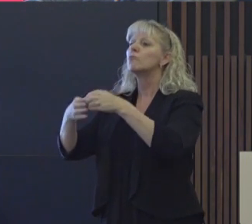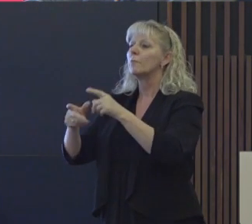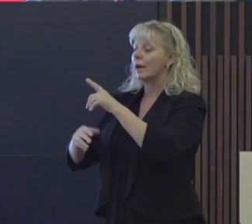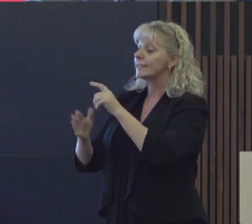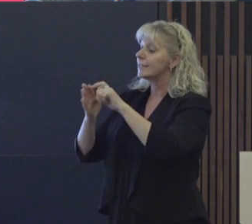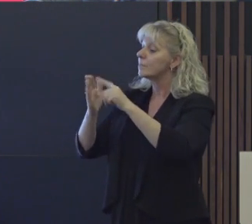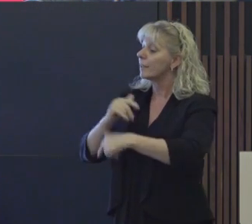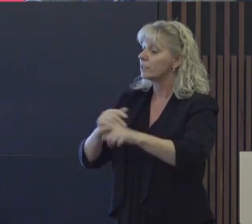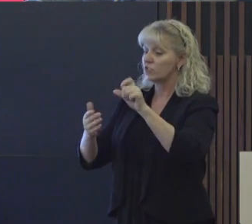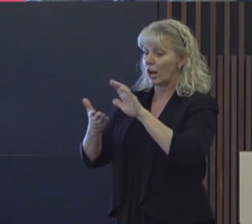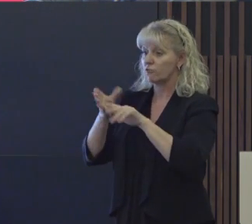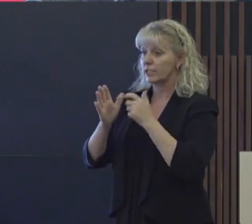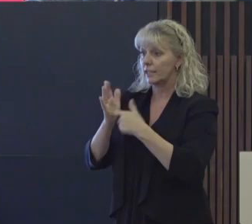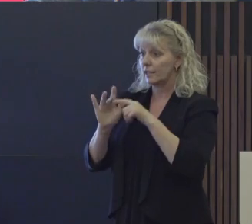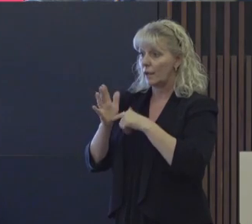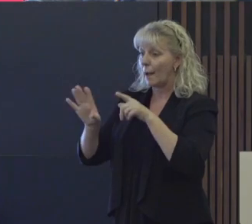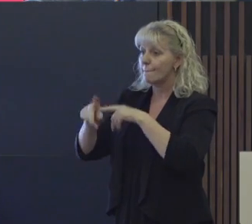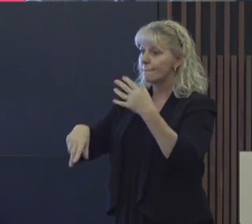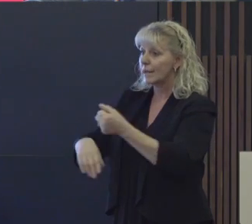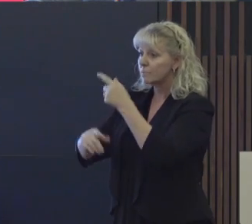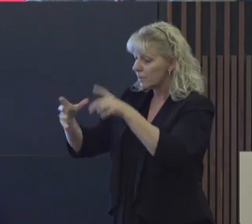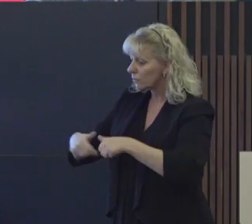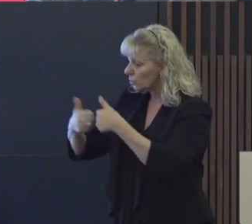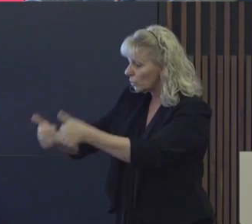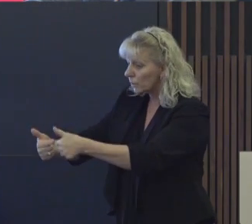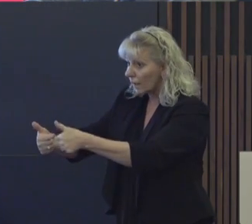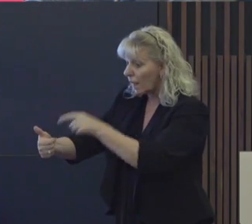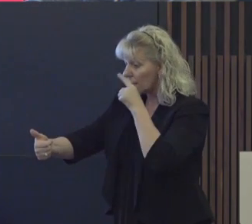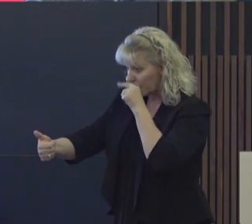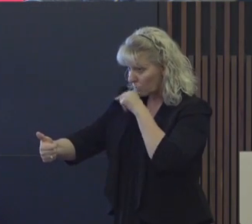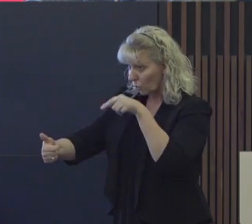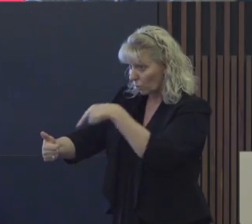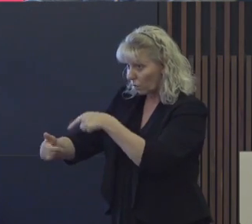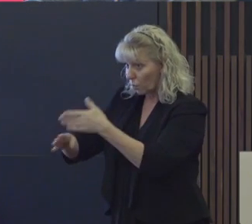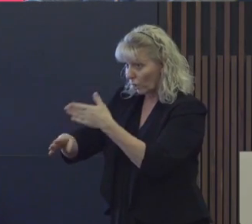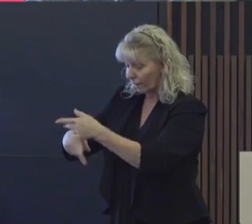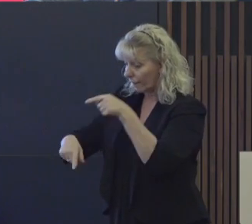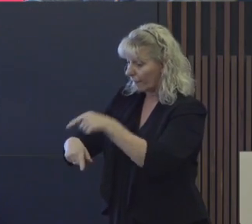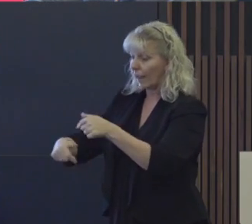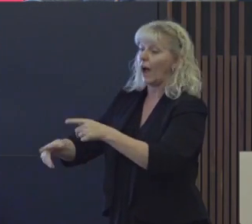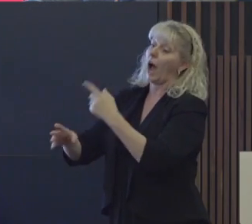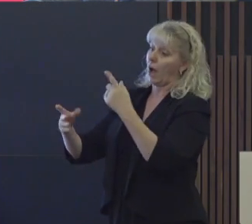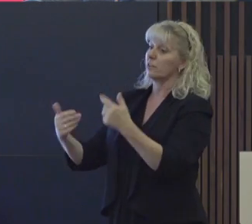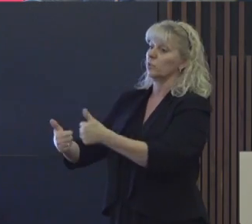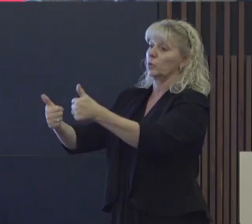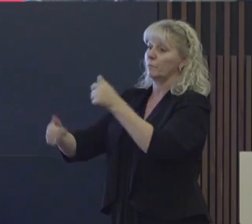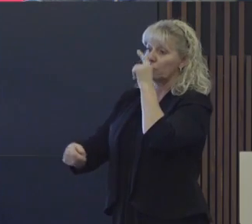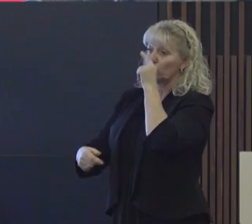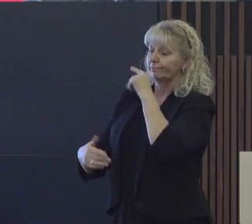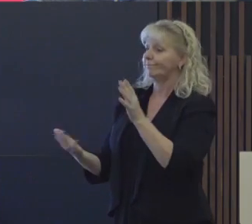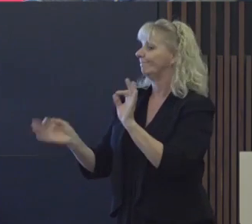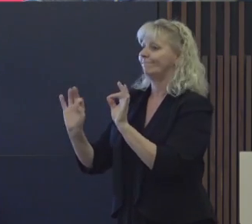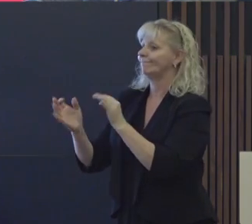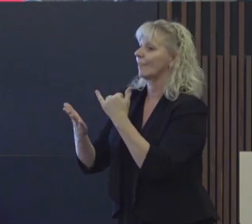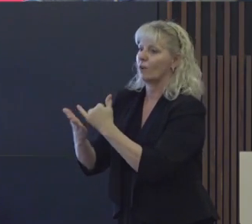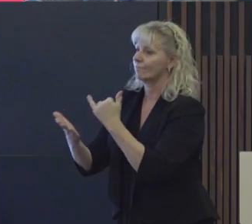must be good, and that the people that work in disability charities therefore must be good people. And it's an error of logic.